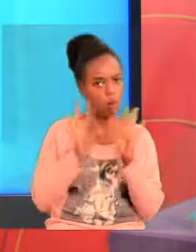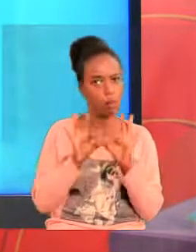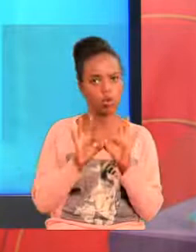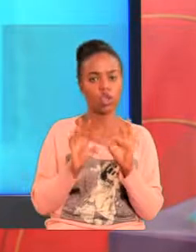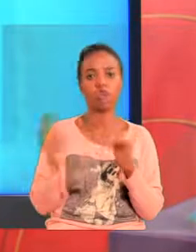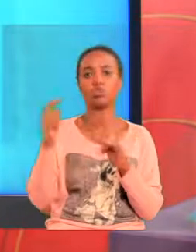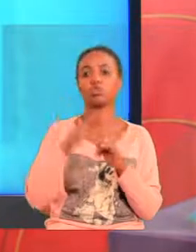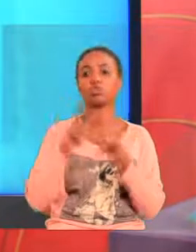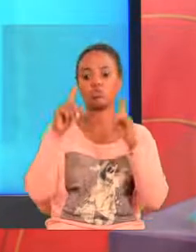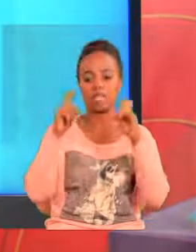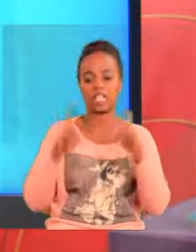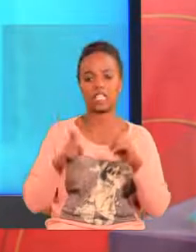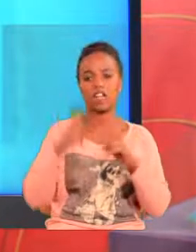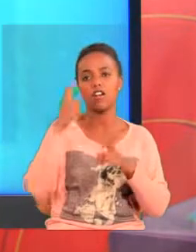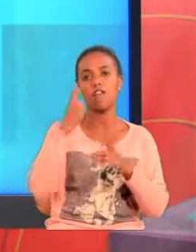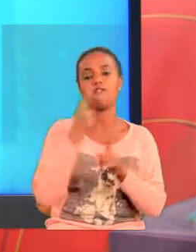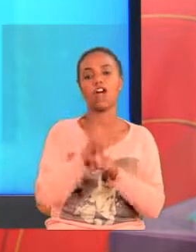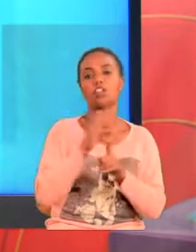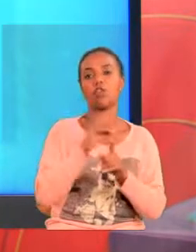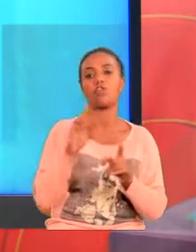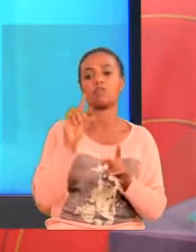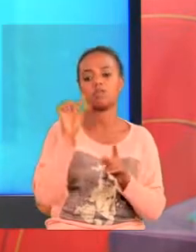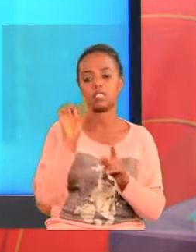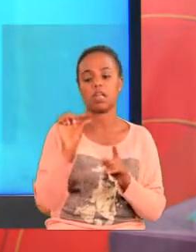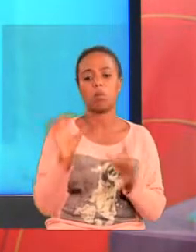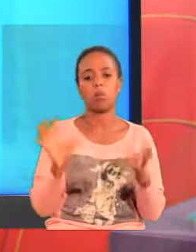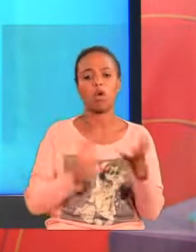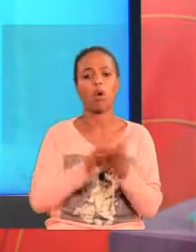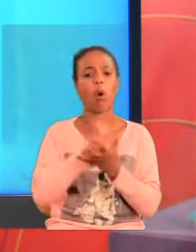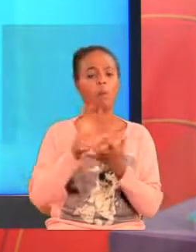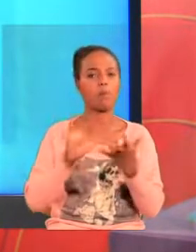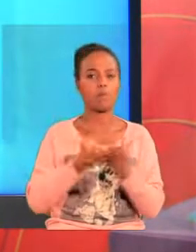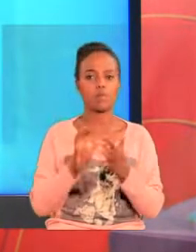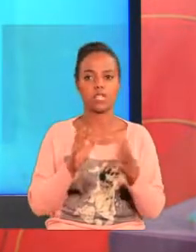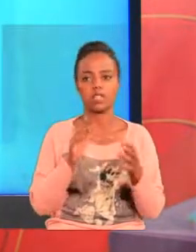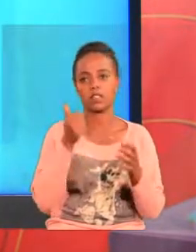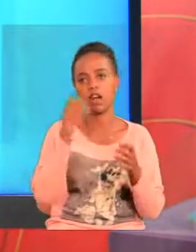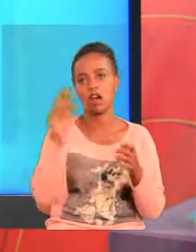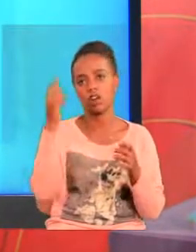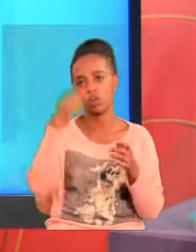test the validity of some complex arguments. So here,